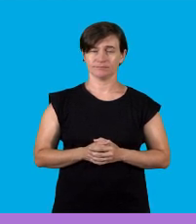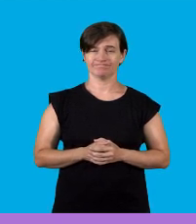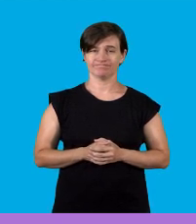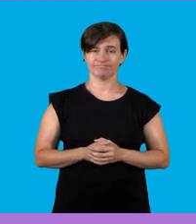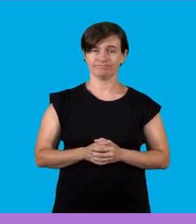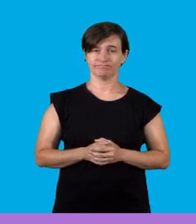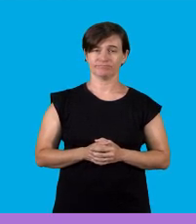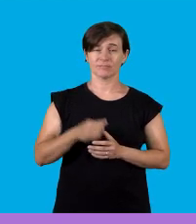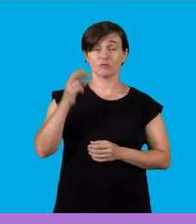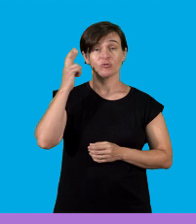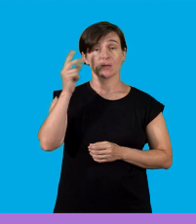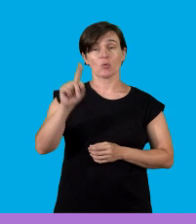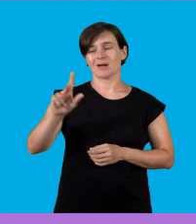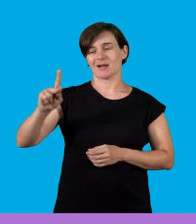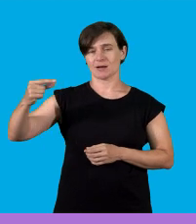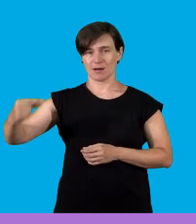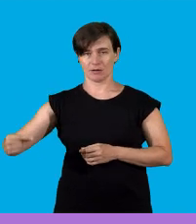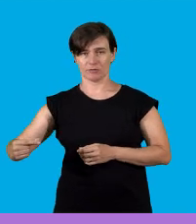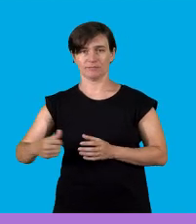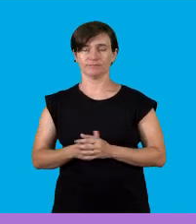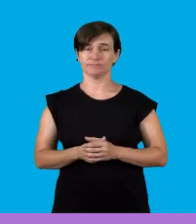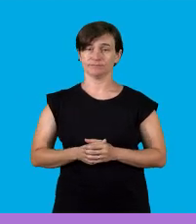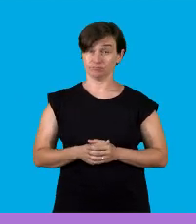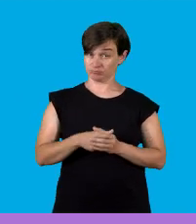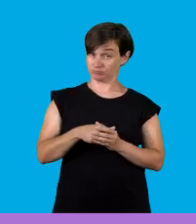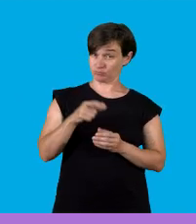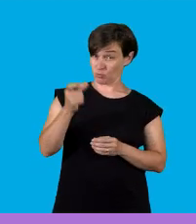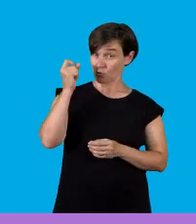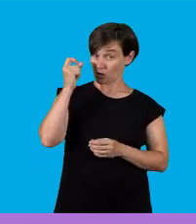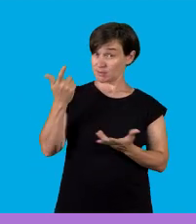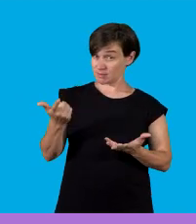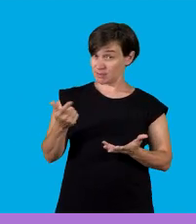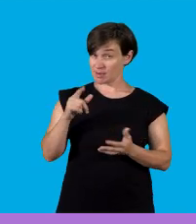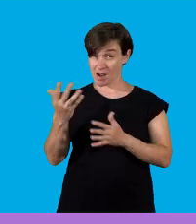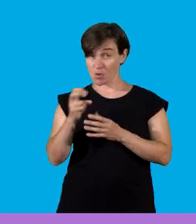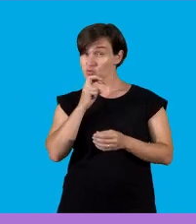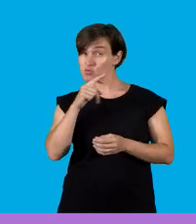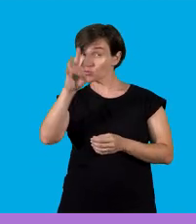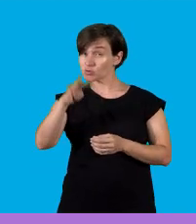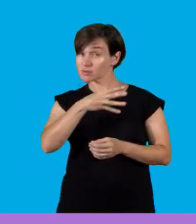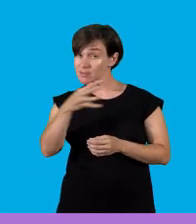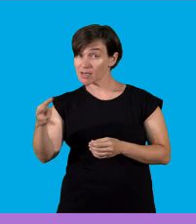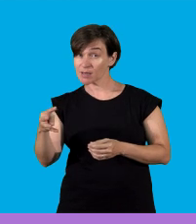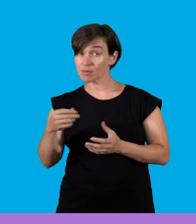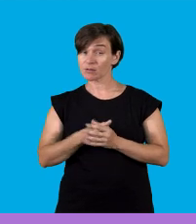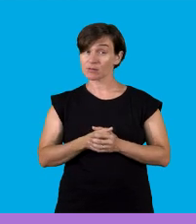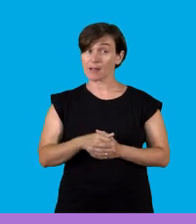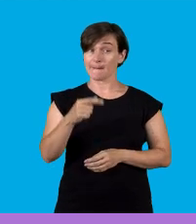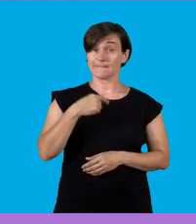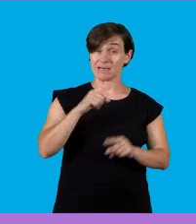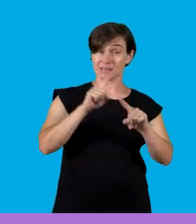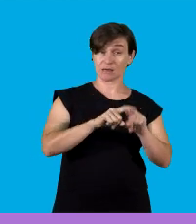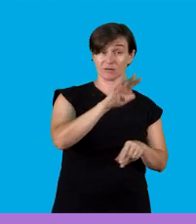1,1907, and remember this is now kilograms. Guys, are we fine? Using the conversion table, I multiplied